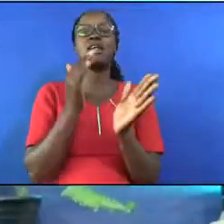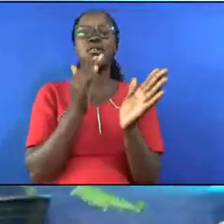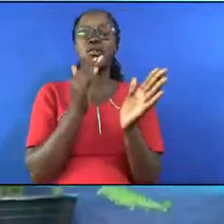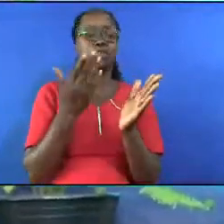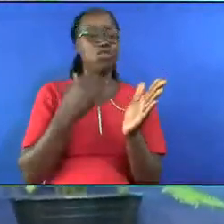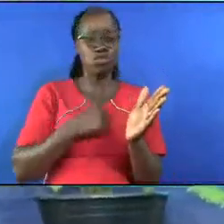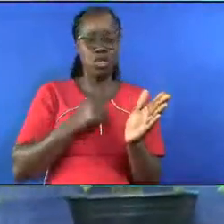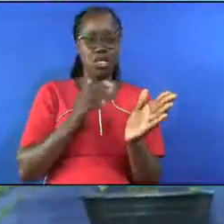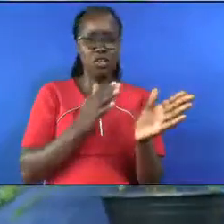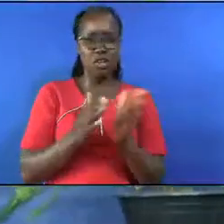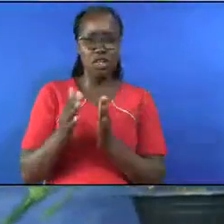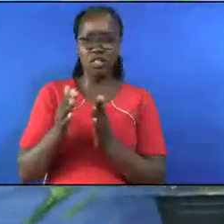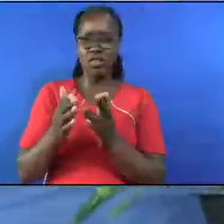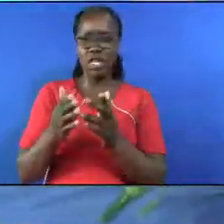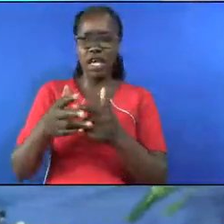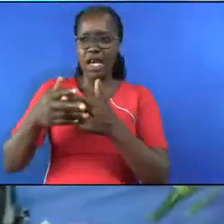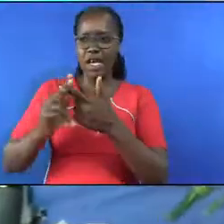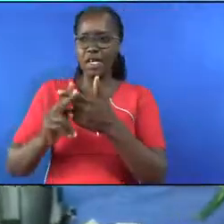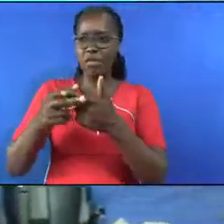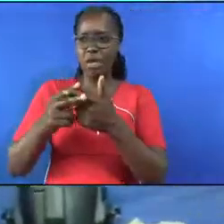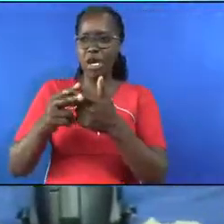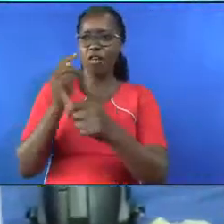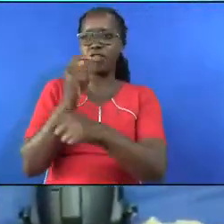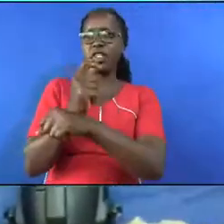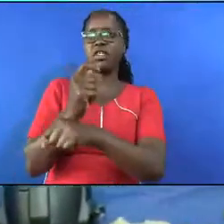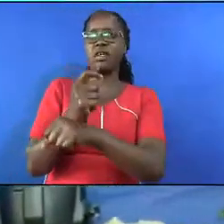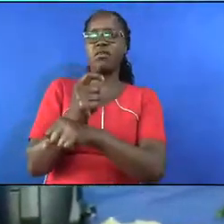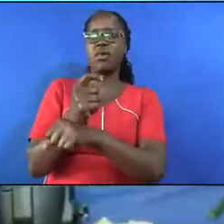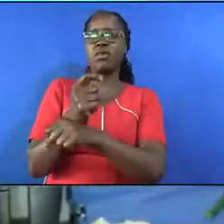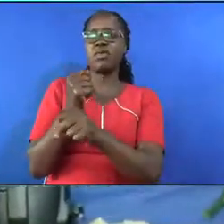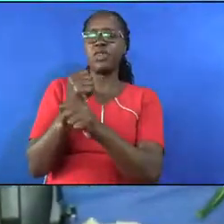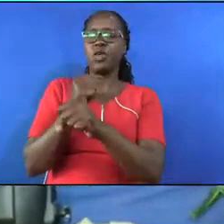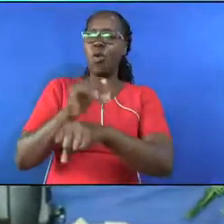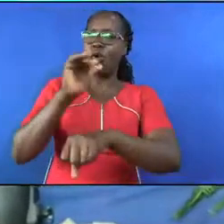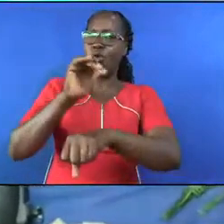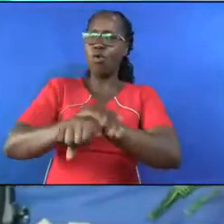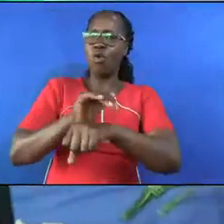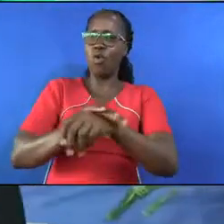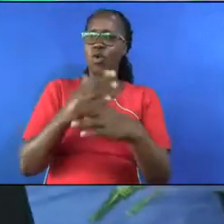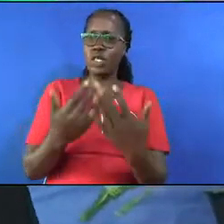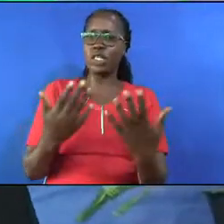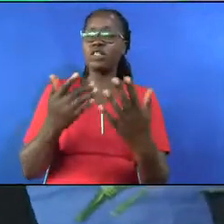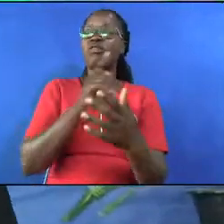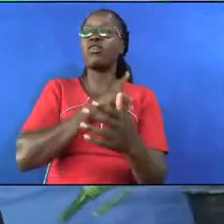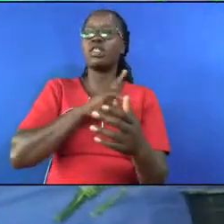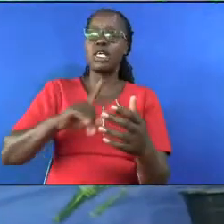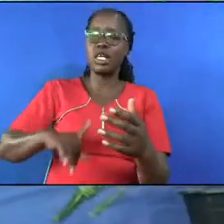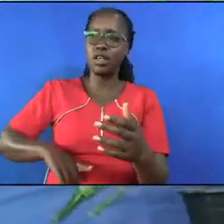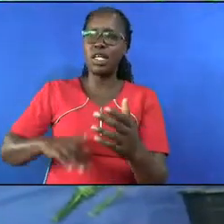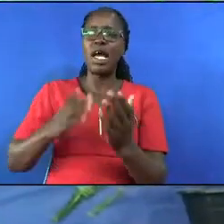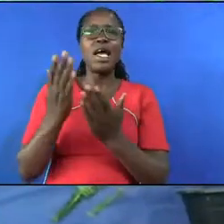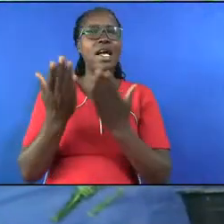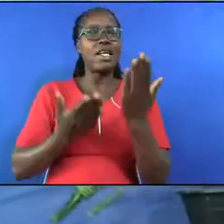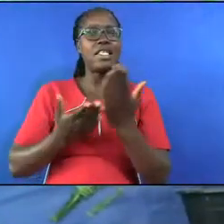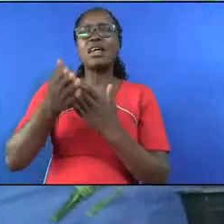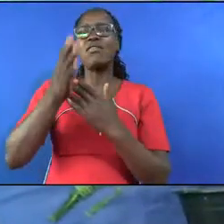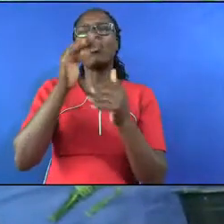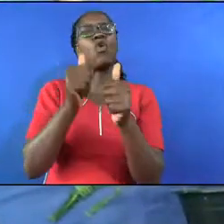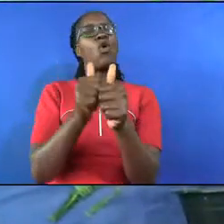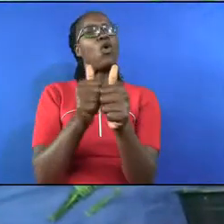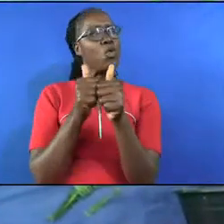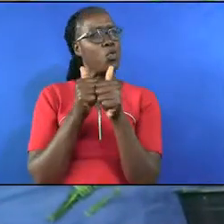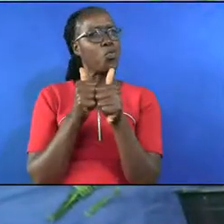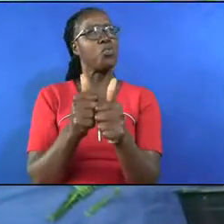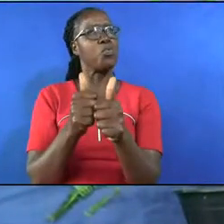He organized for the repair of the temple. He did a lot of good things for the Lord, and he served God well. As long